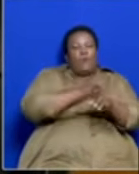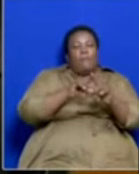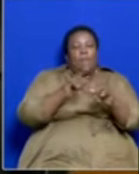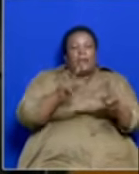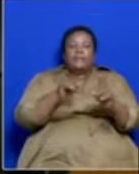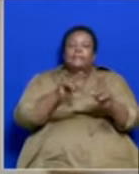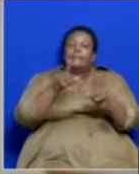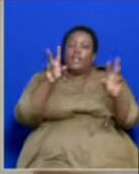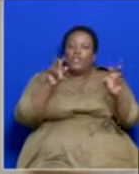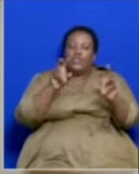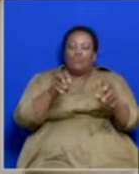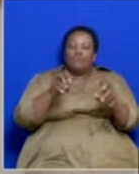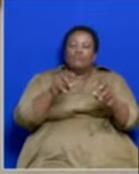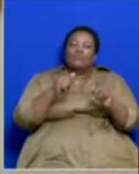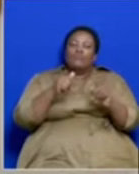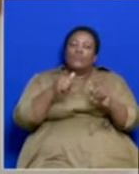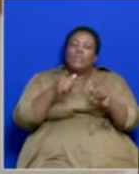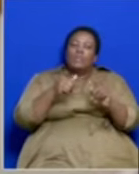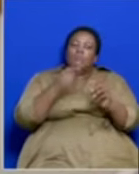I suggest so,